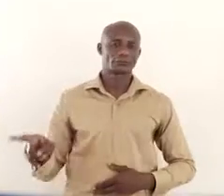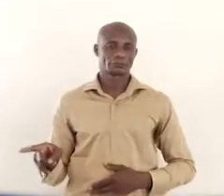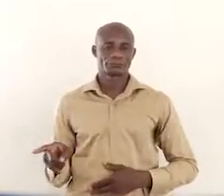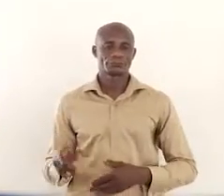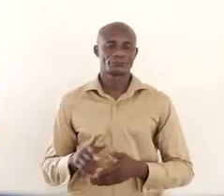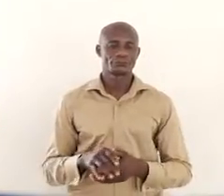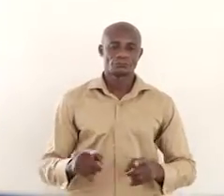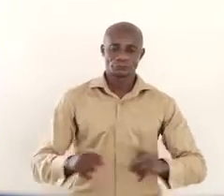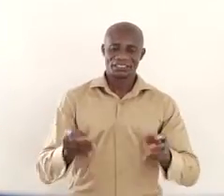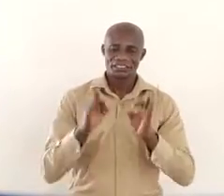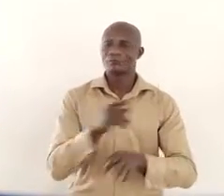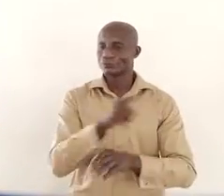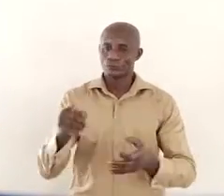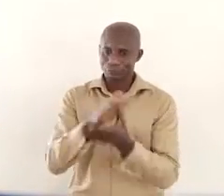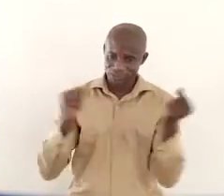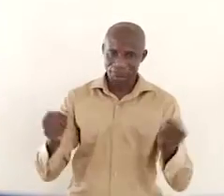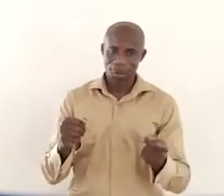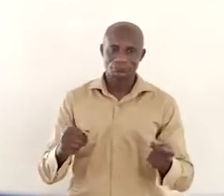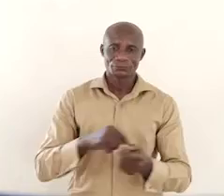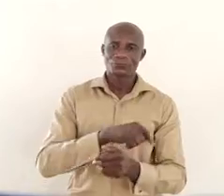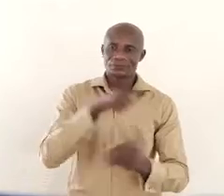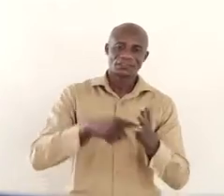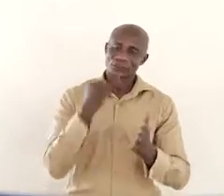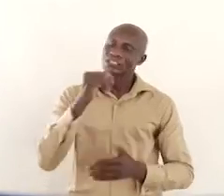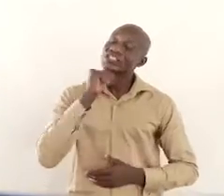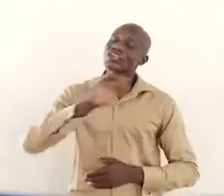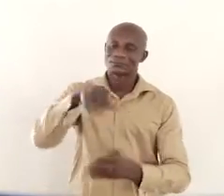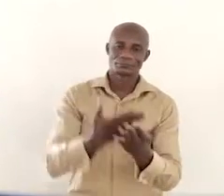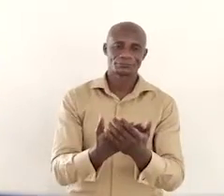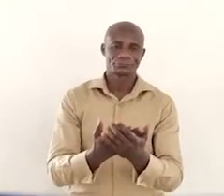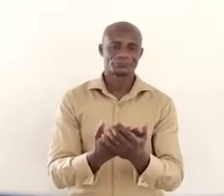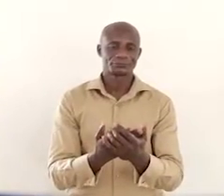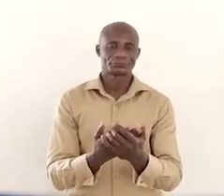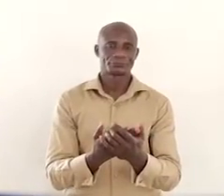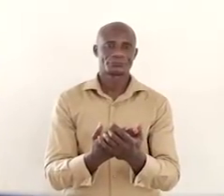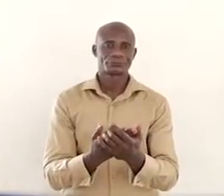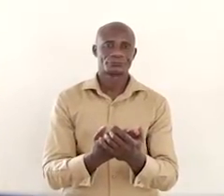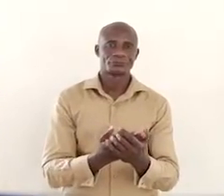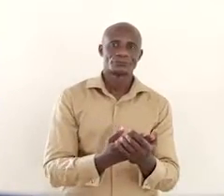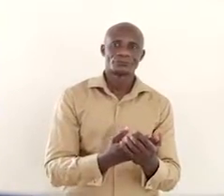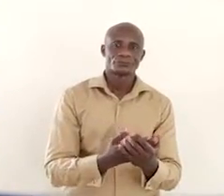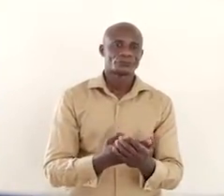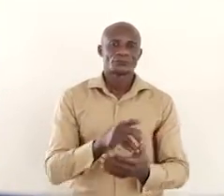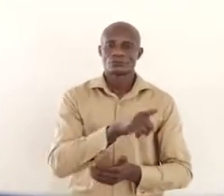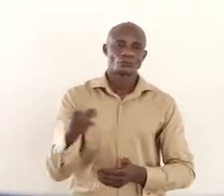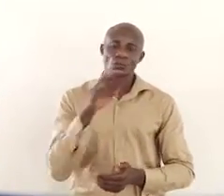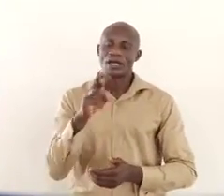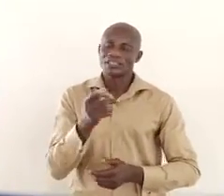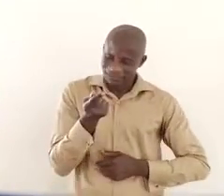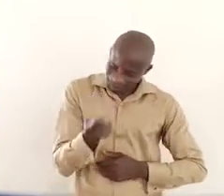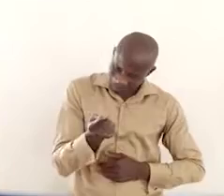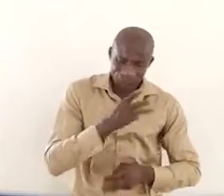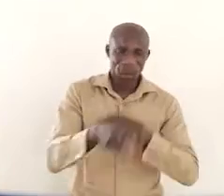you. But if you believe in the resurrection, what do you say? You say, this is not all. You are reigning in